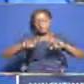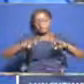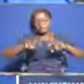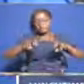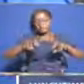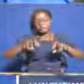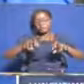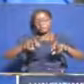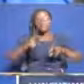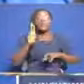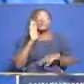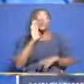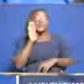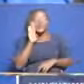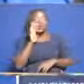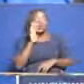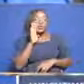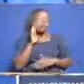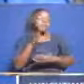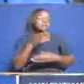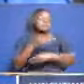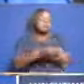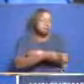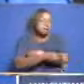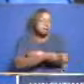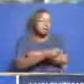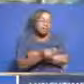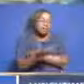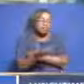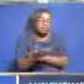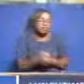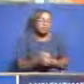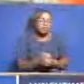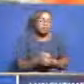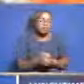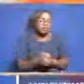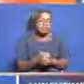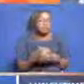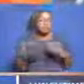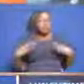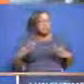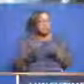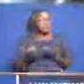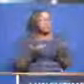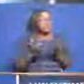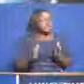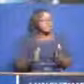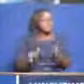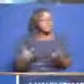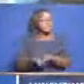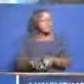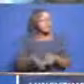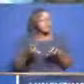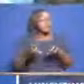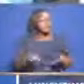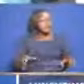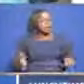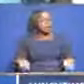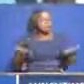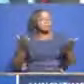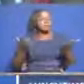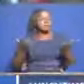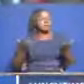those peddling rumors that something small, kitu kidogo itatolewa. Residents and traders hope the market will propel Ngong Town to